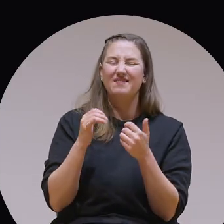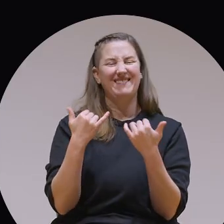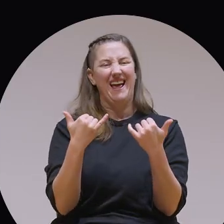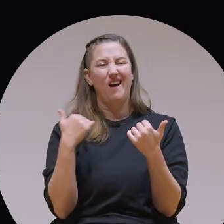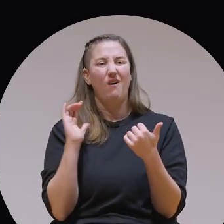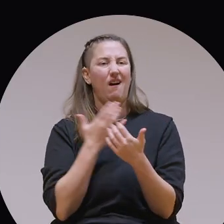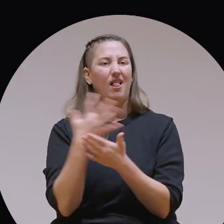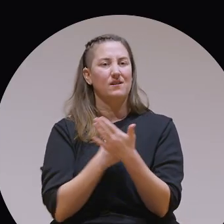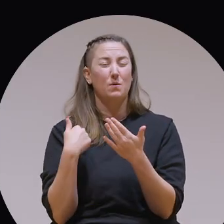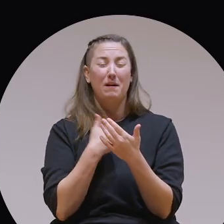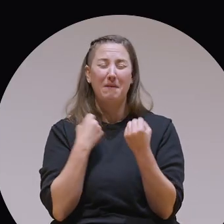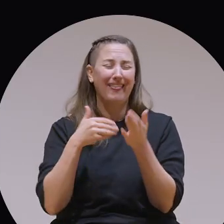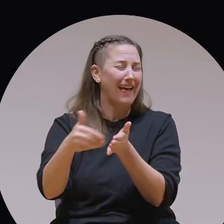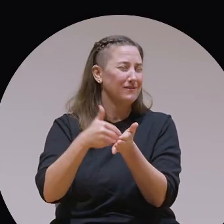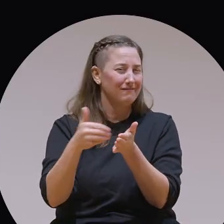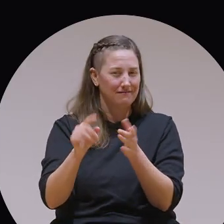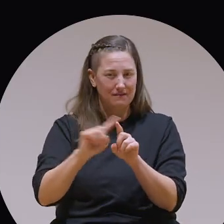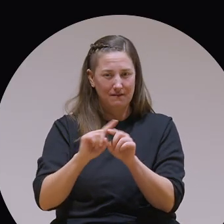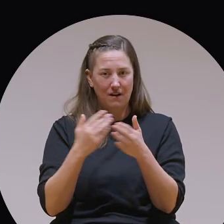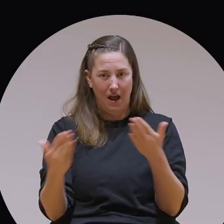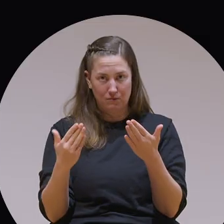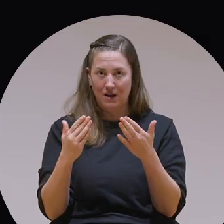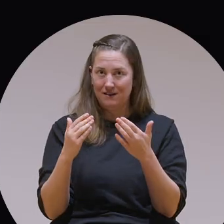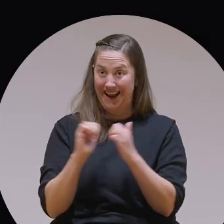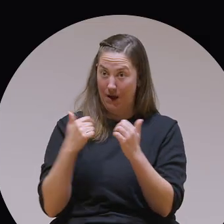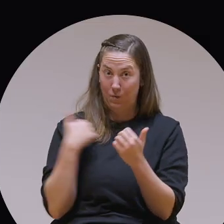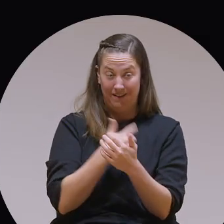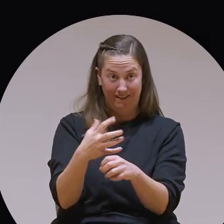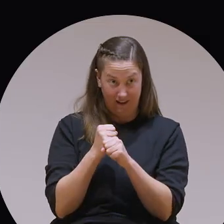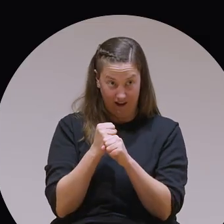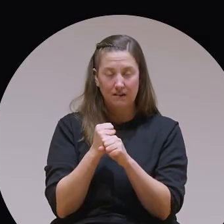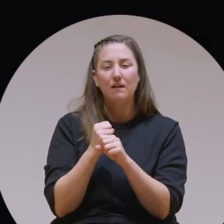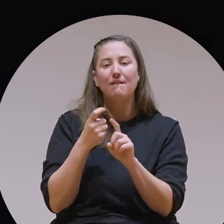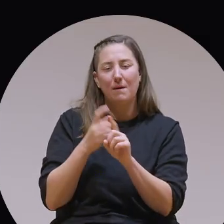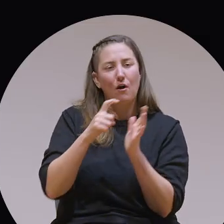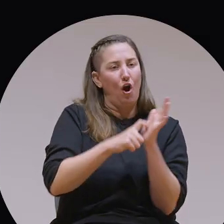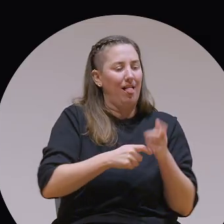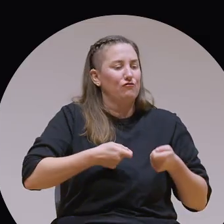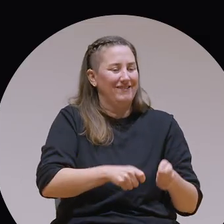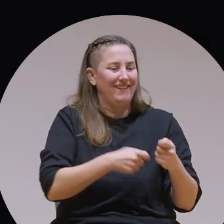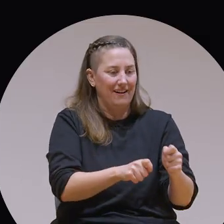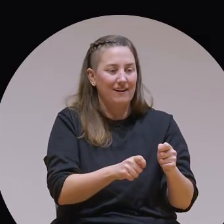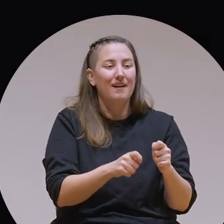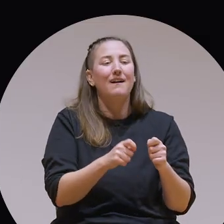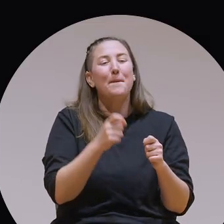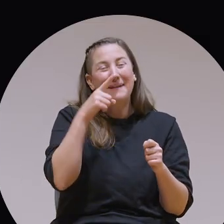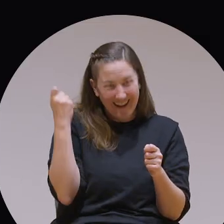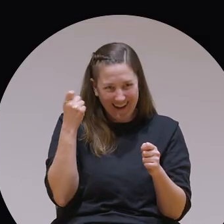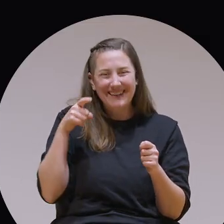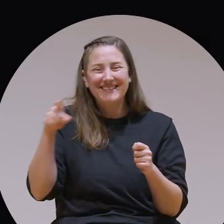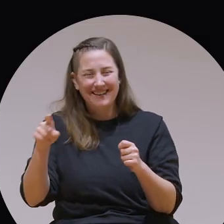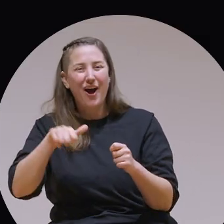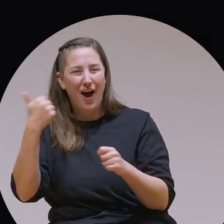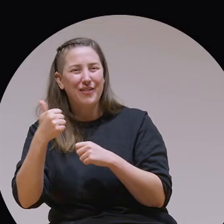have many, many thousands of objects which entered its collection through archaeological digs financed overseas in